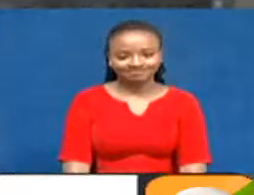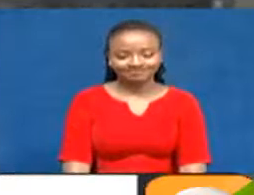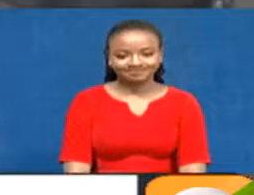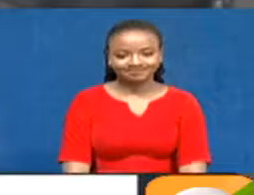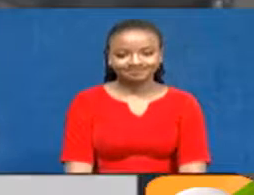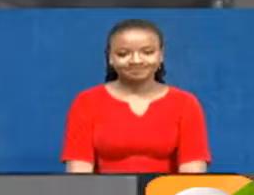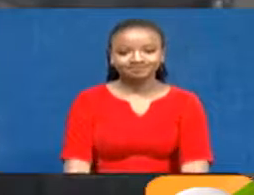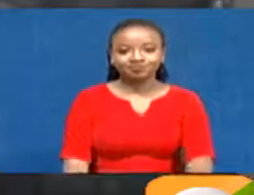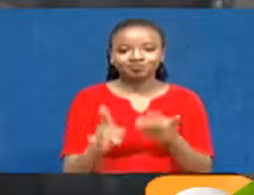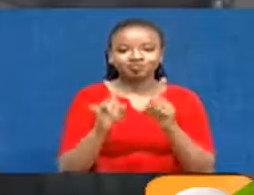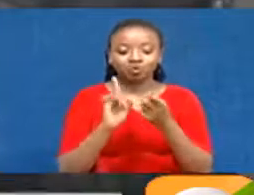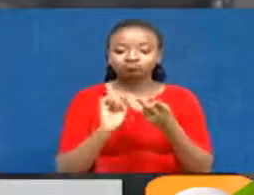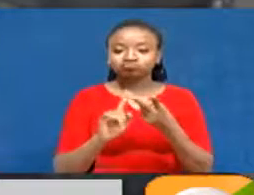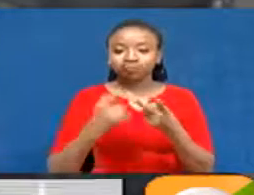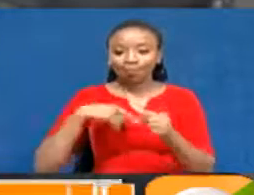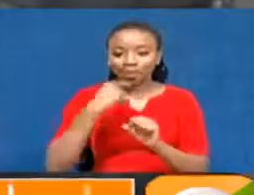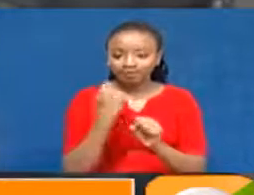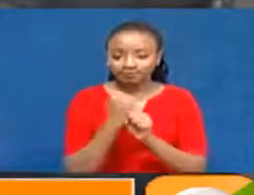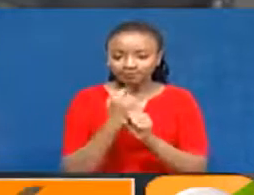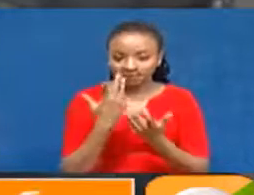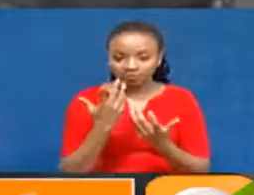We are talking of the forest cover